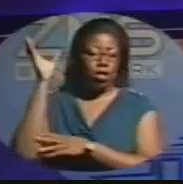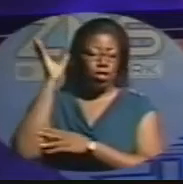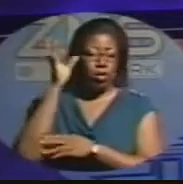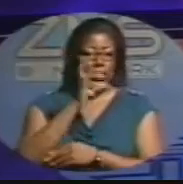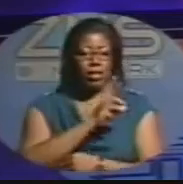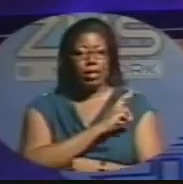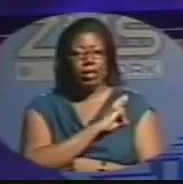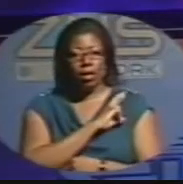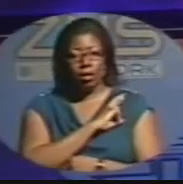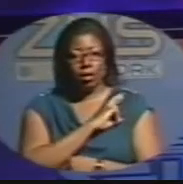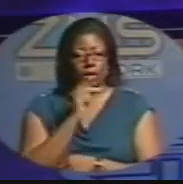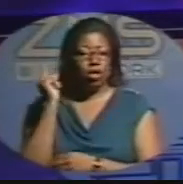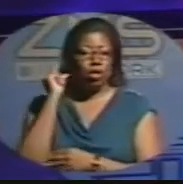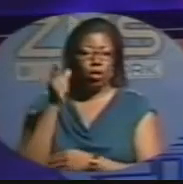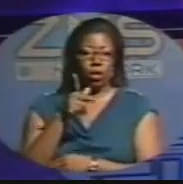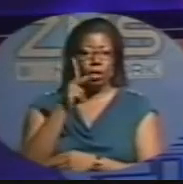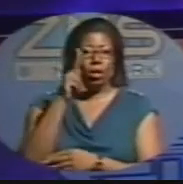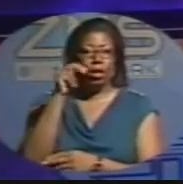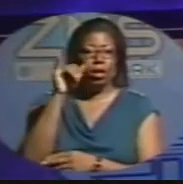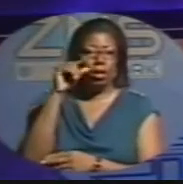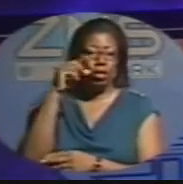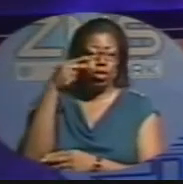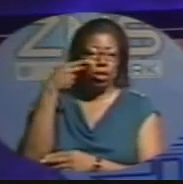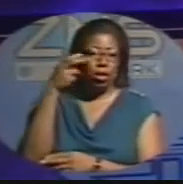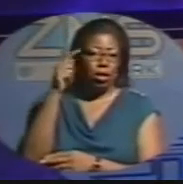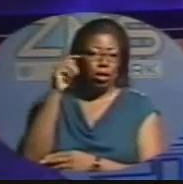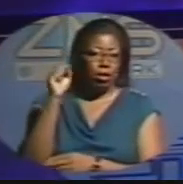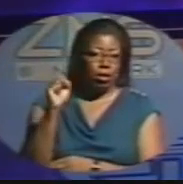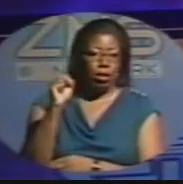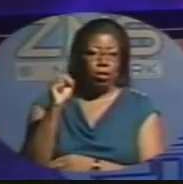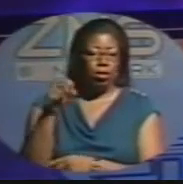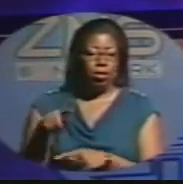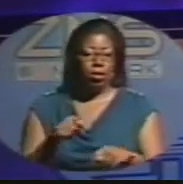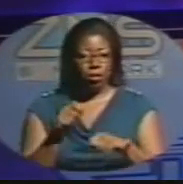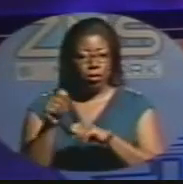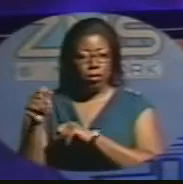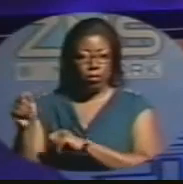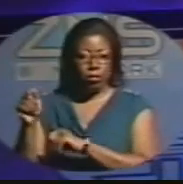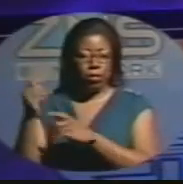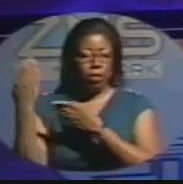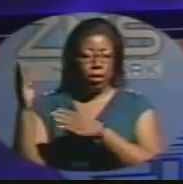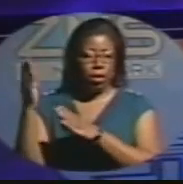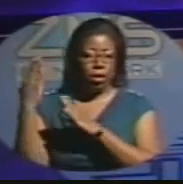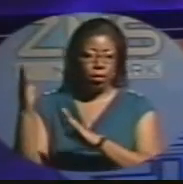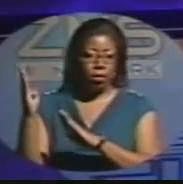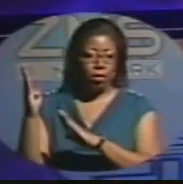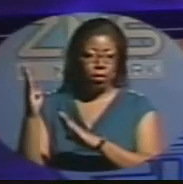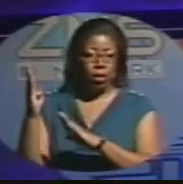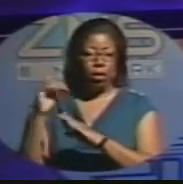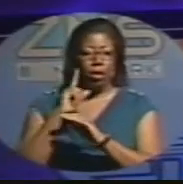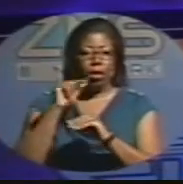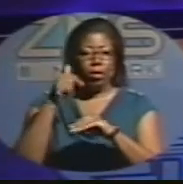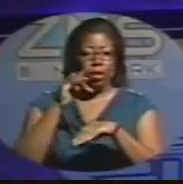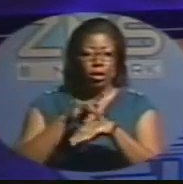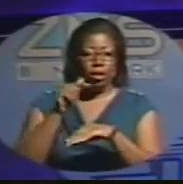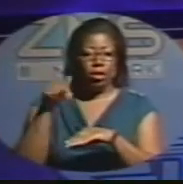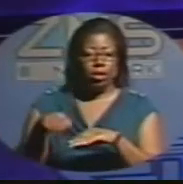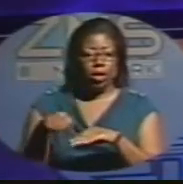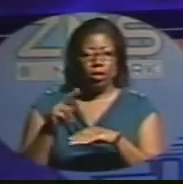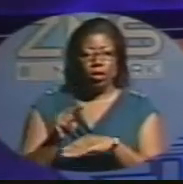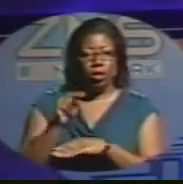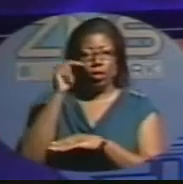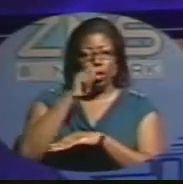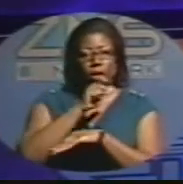The Golden Knights traveled to Eleuthera to celebrate the historic win at the London Olympics. Julian Gibson tells us about the touchdown in North Eleuthera.